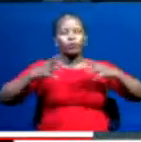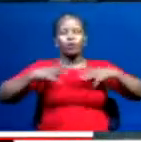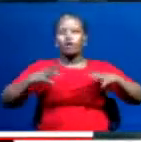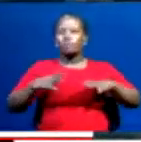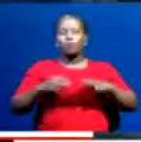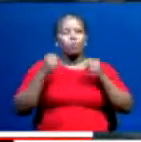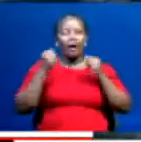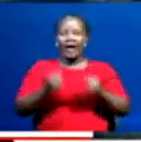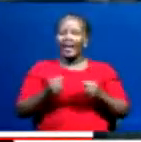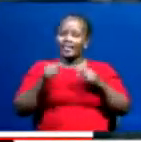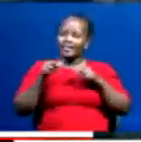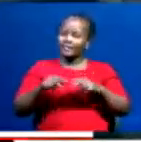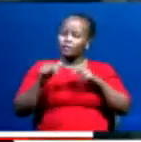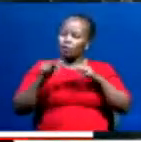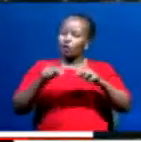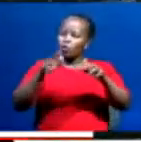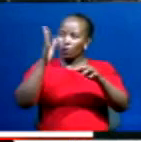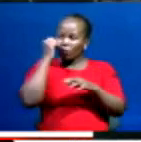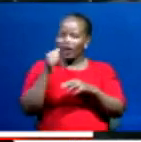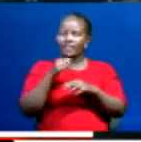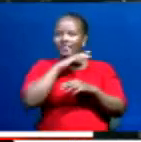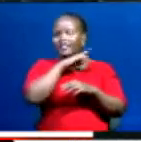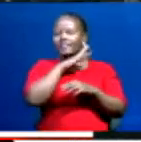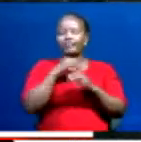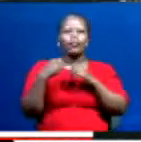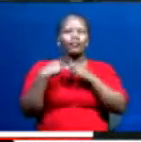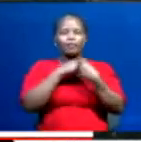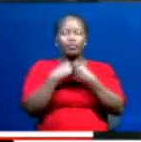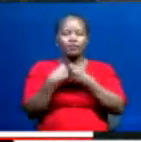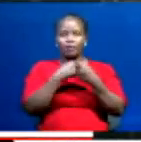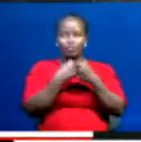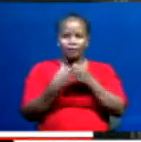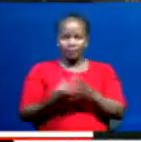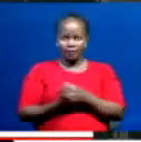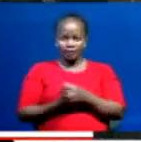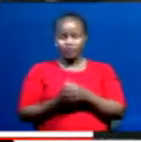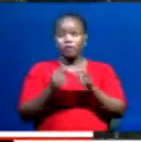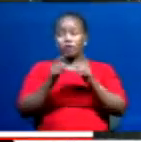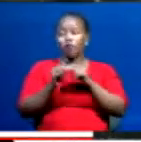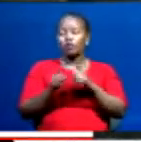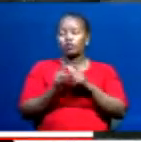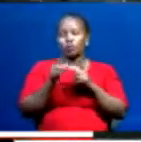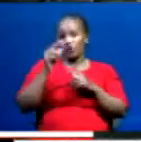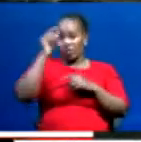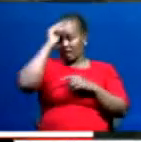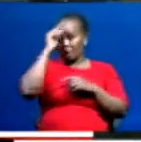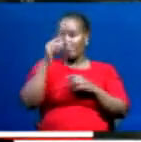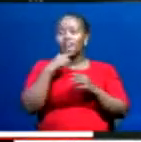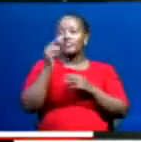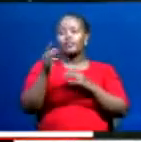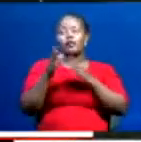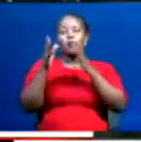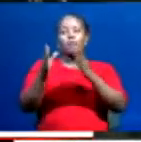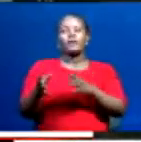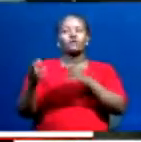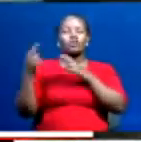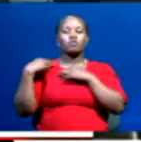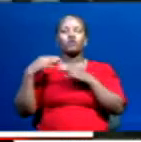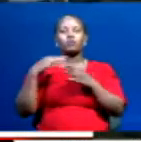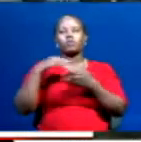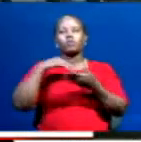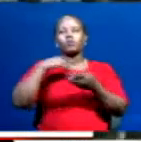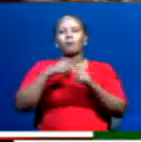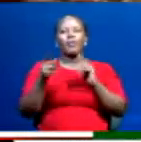flooding and drainage challenges. Although the government says a contractor is on site, repair works are yet